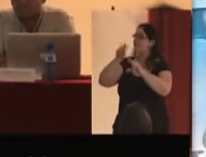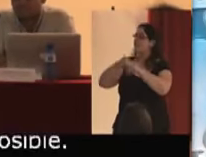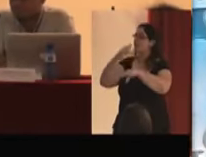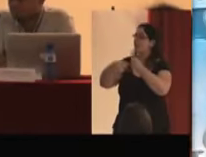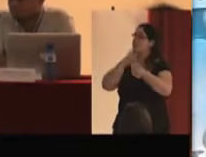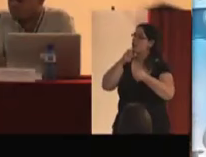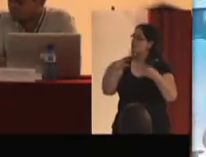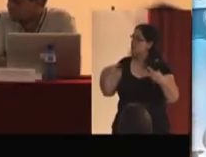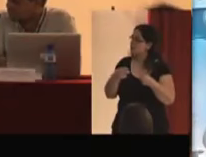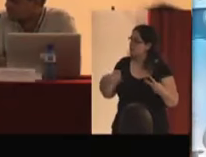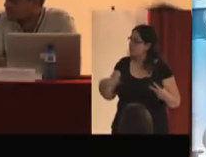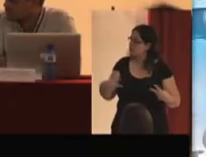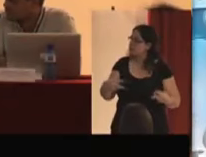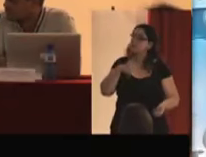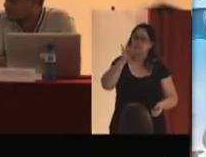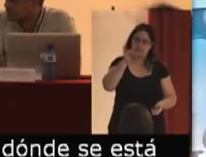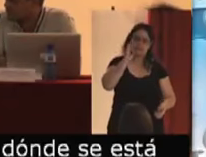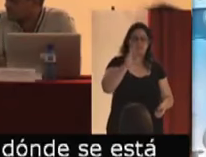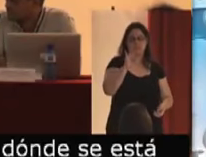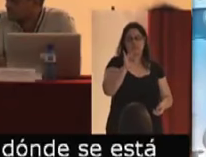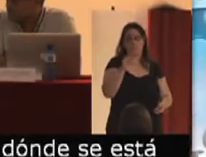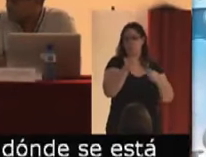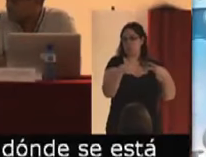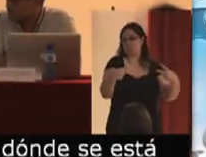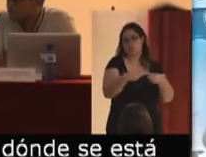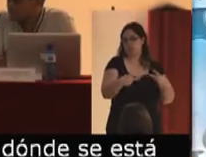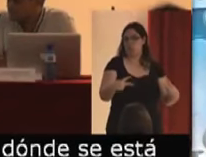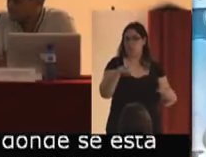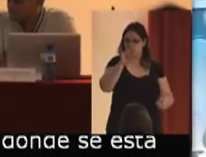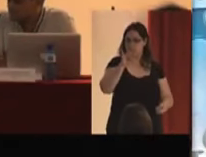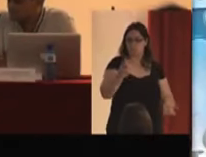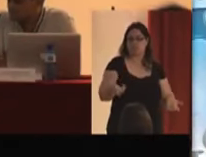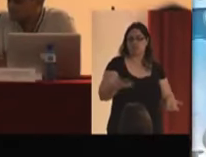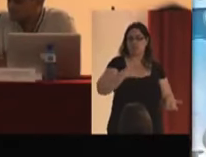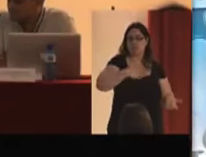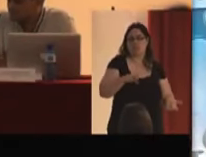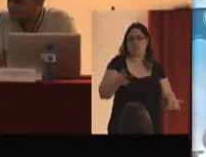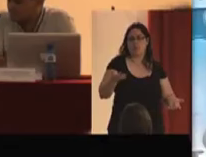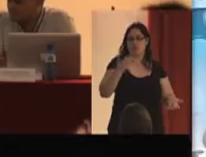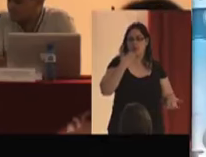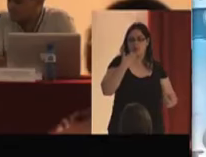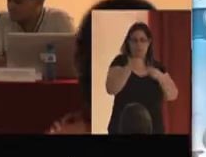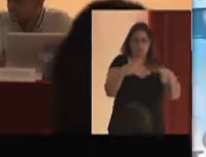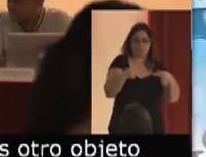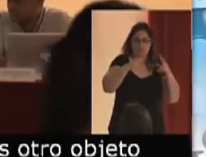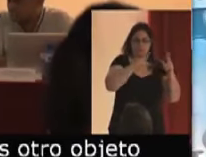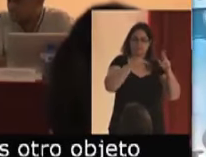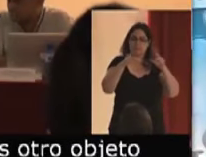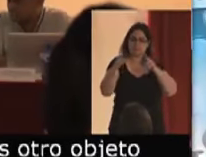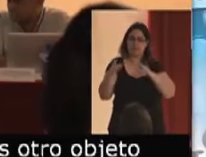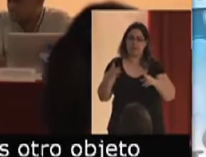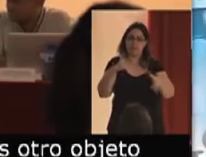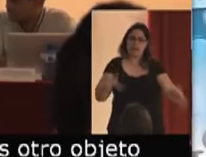how do you do the video? How do you edit the video? Through the subtitles. Yeah, subtitles are an object which can be cut